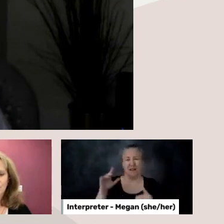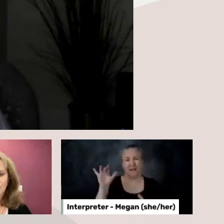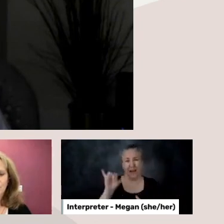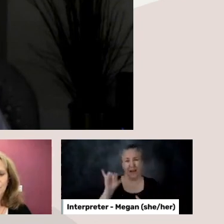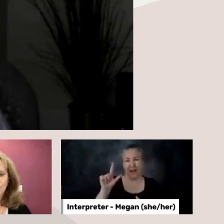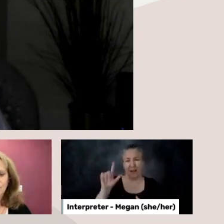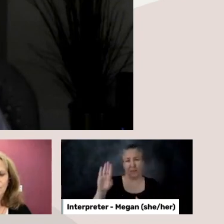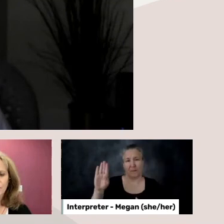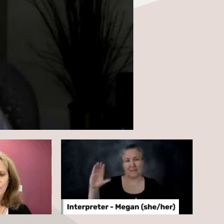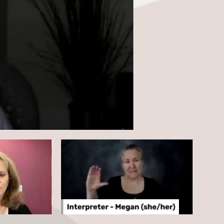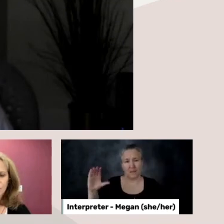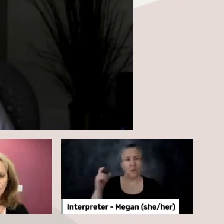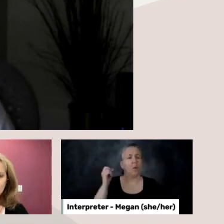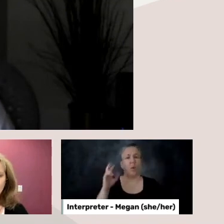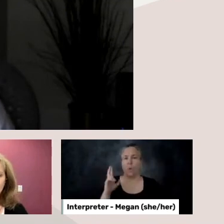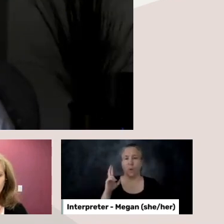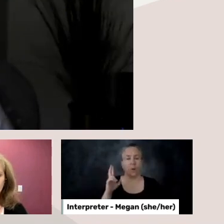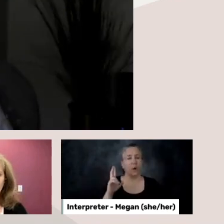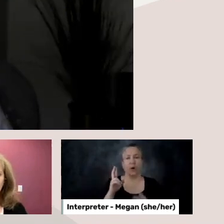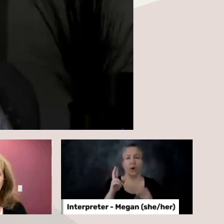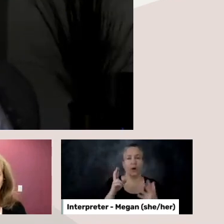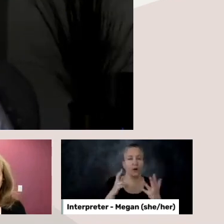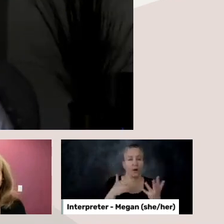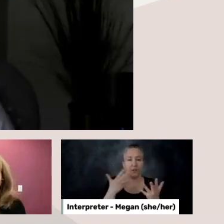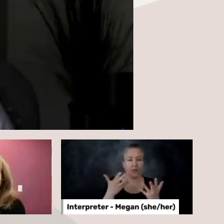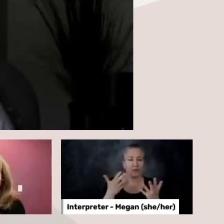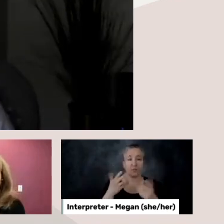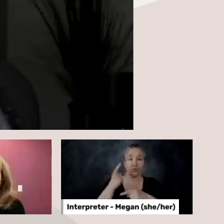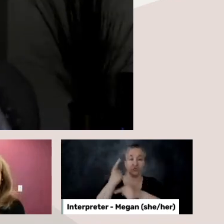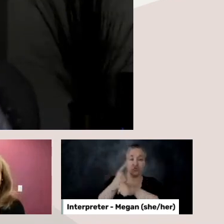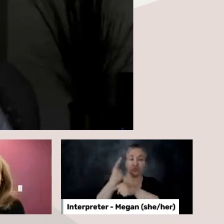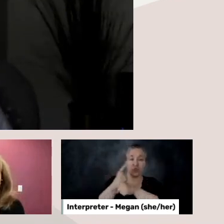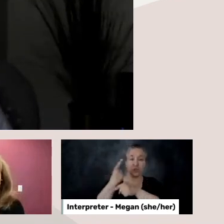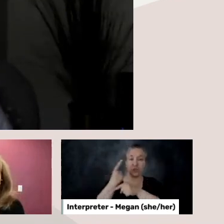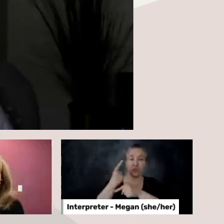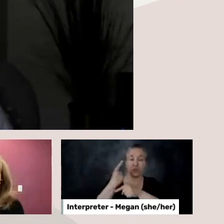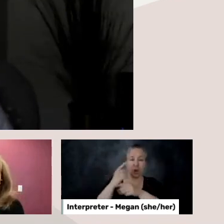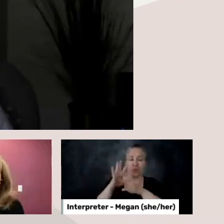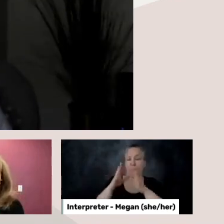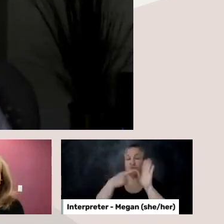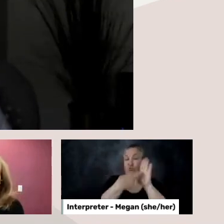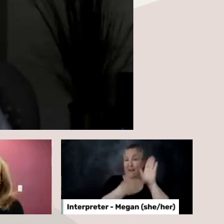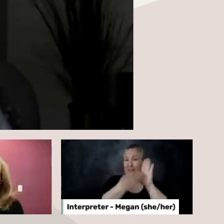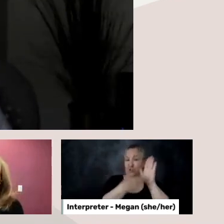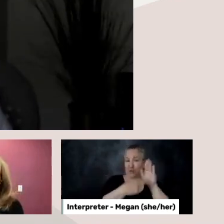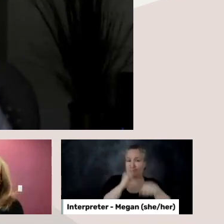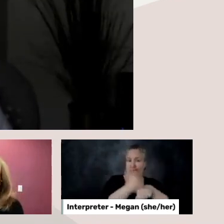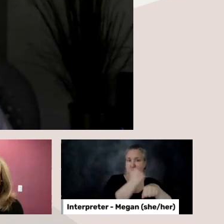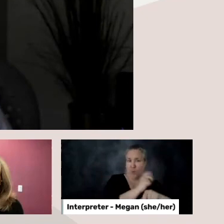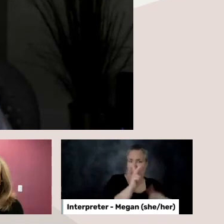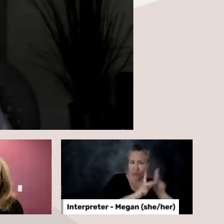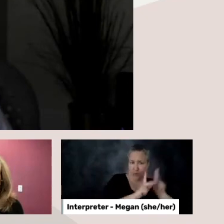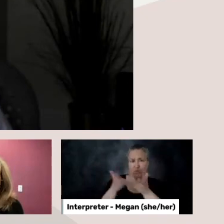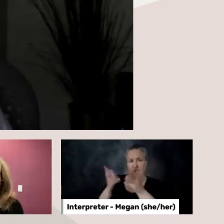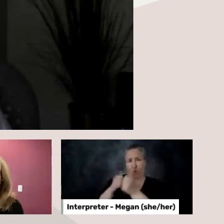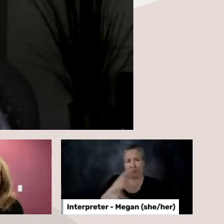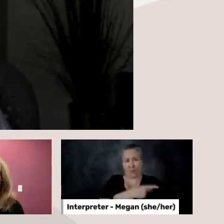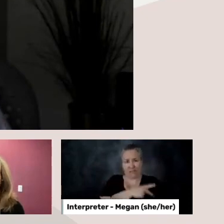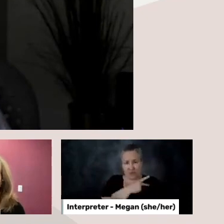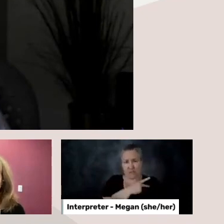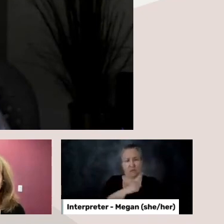LBBC, or even the regulatory folks. They should be talking to patients, and they